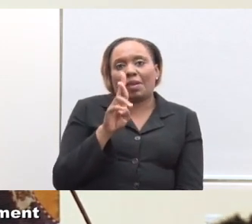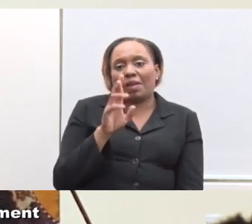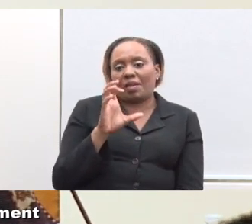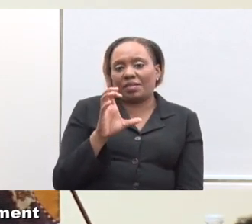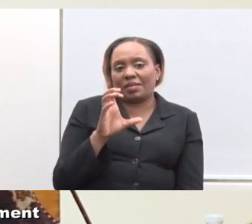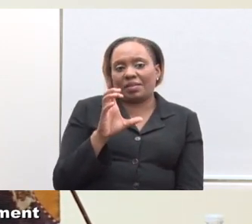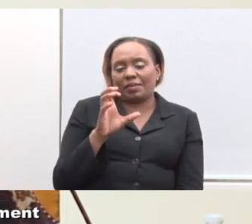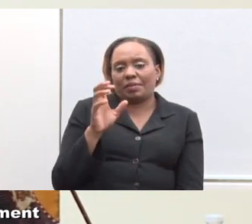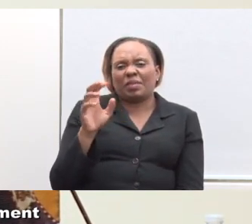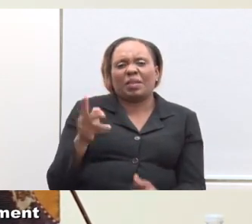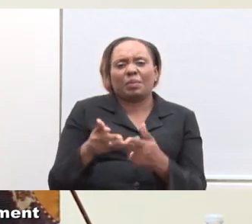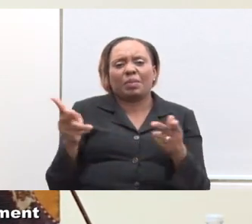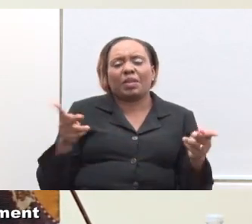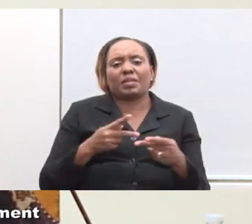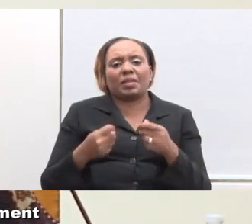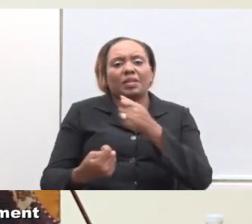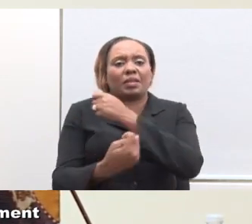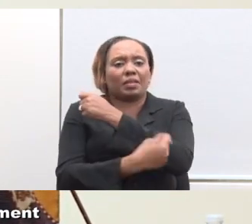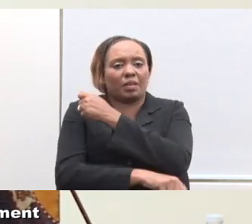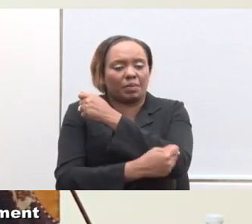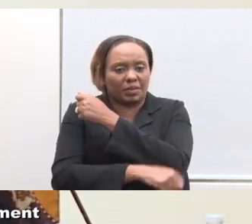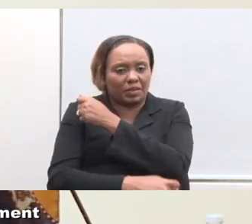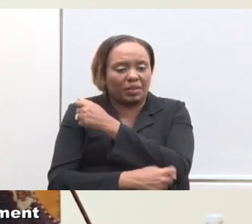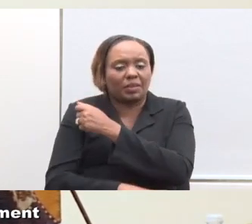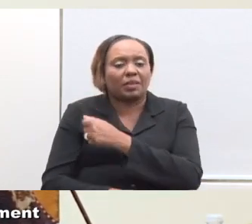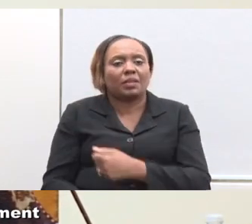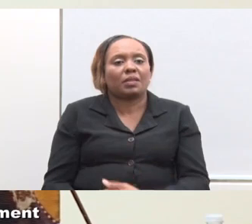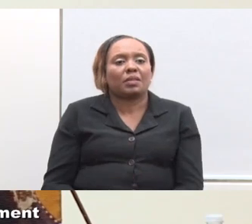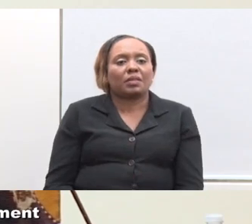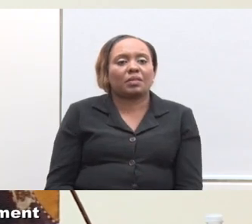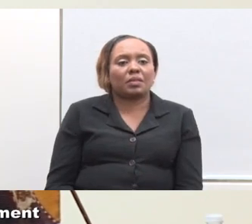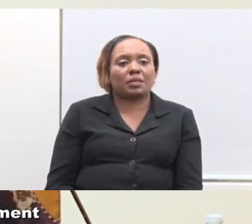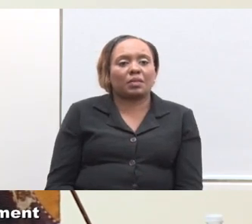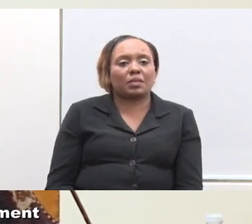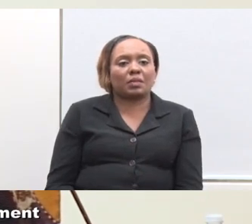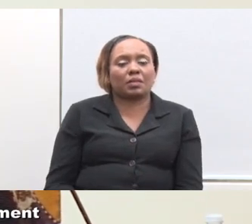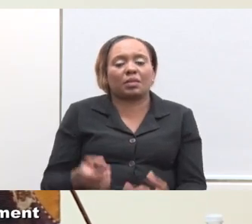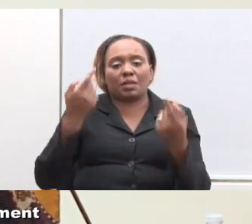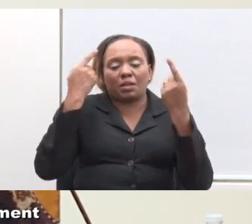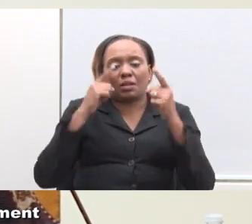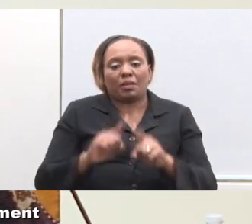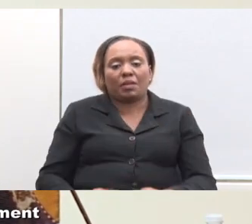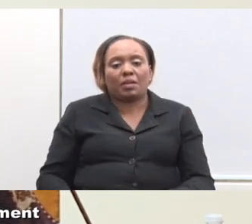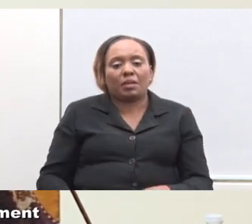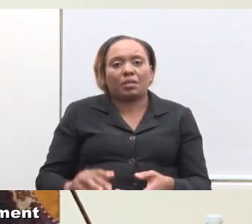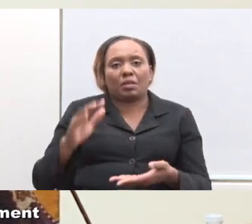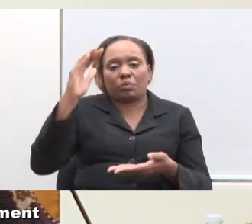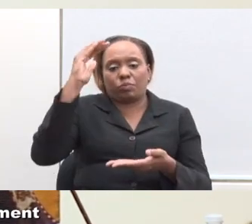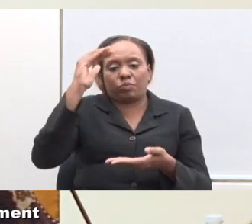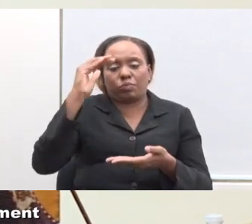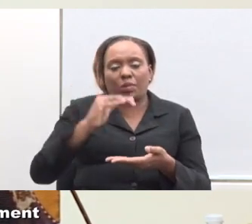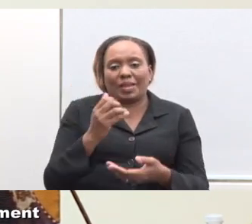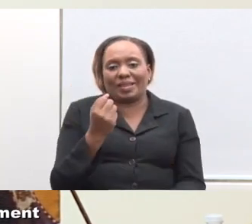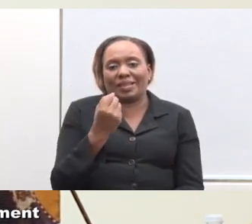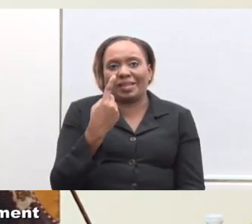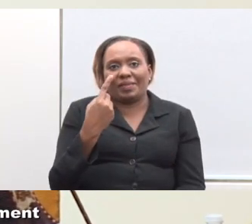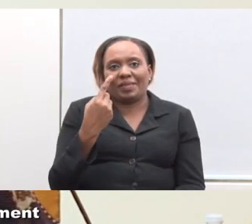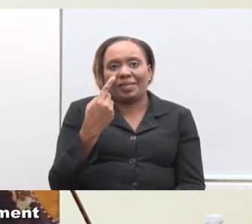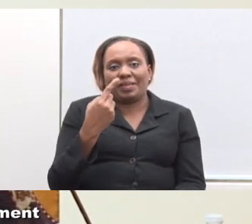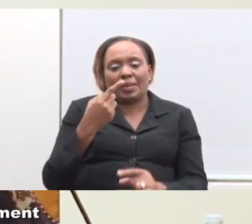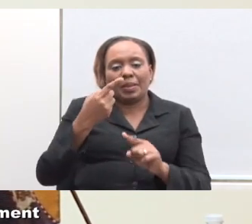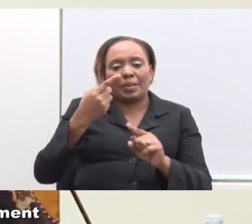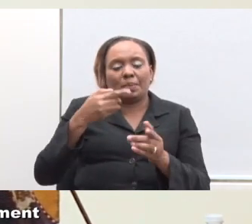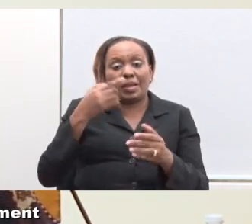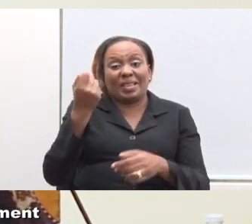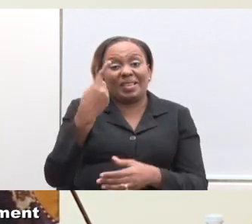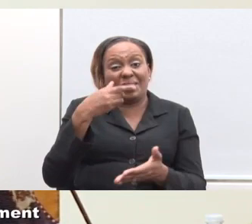St. Thomas. They have graciously agreed to a reduction of $11 million a year, from the